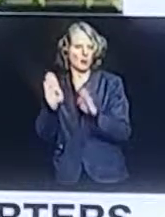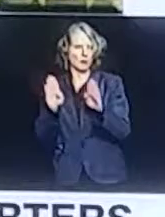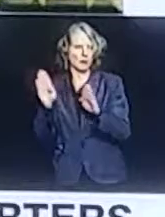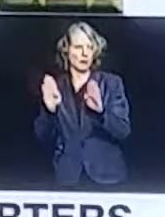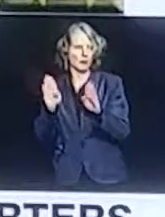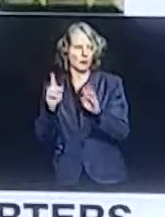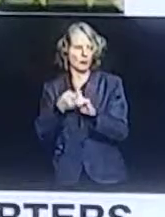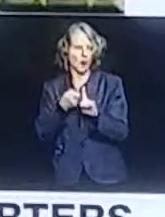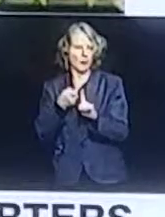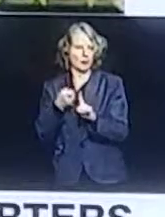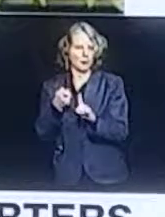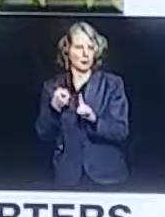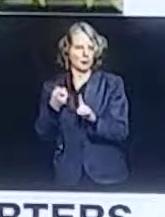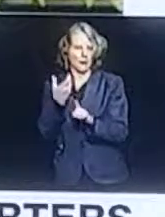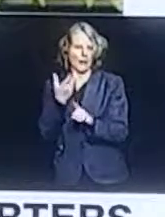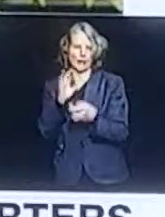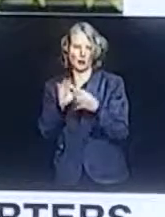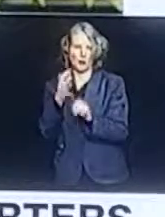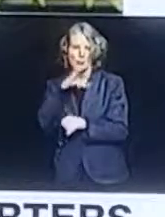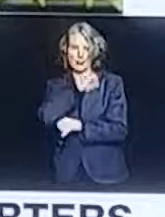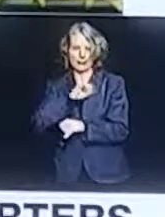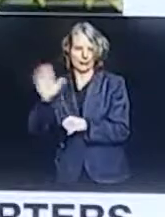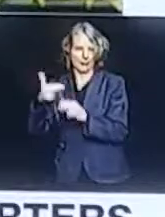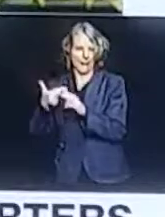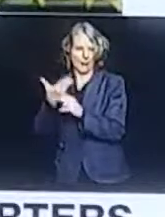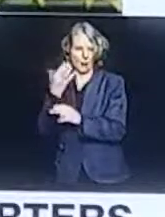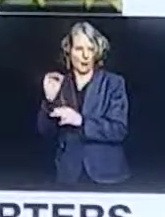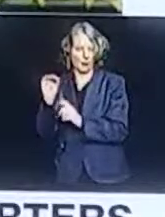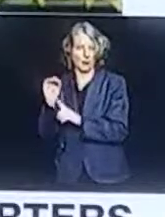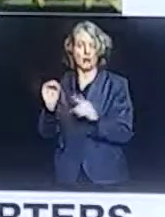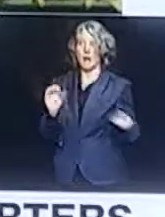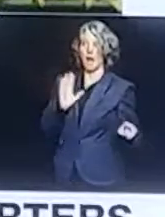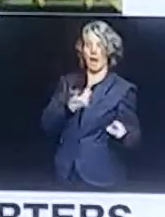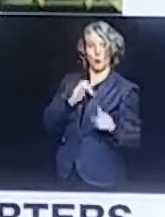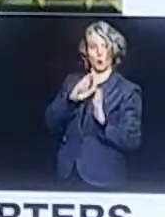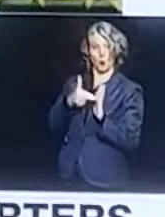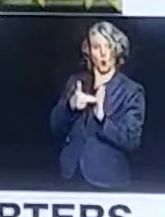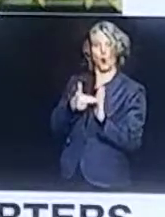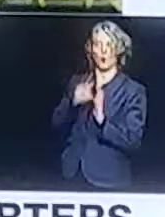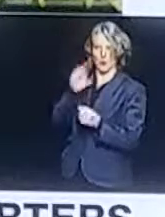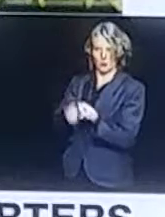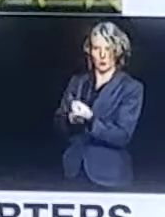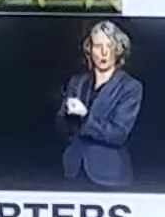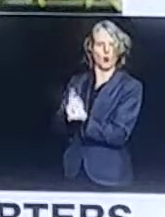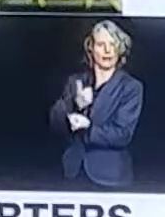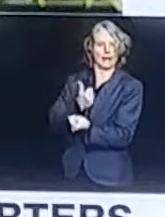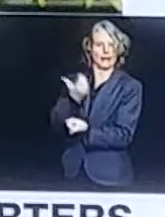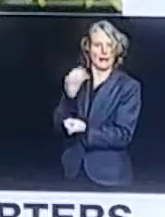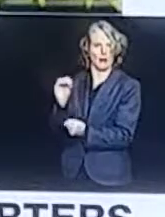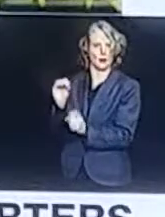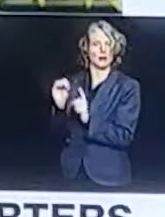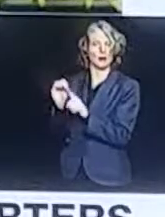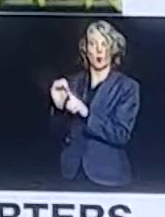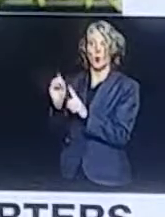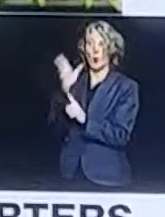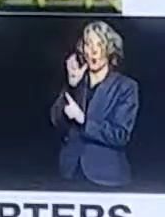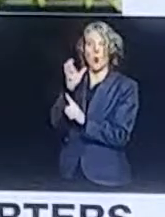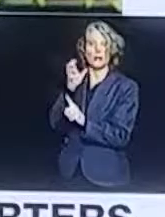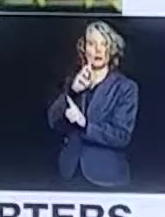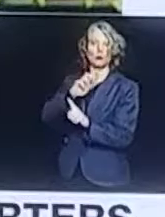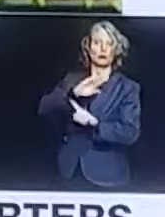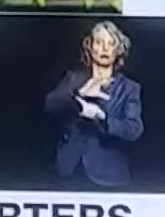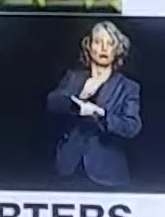Carrefour? Our role as a government is always to be there to support Canadian companies, including as they look to expand around